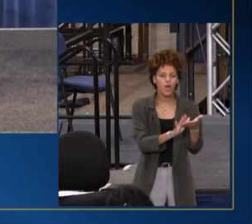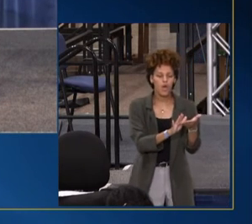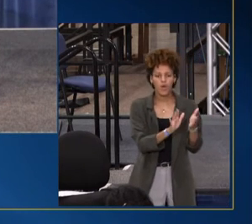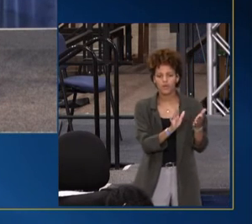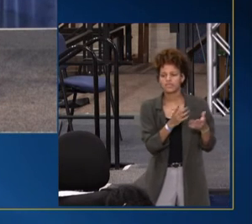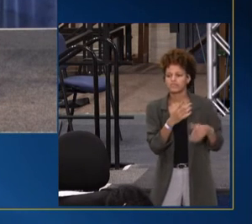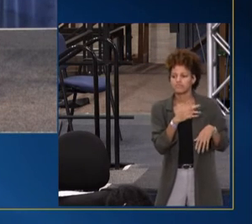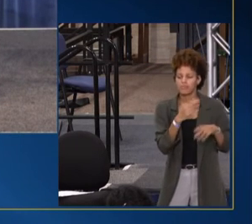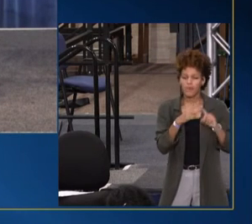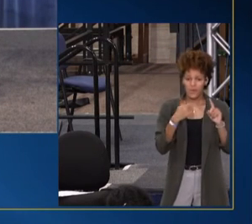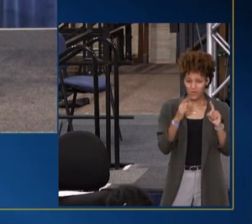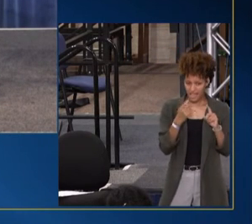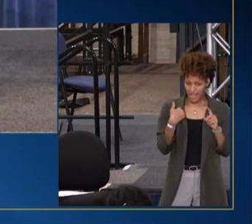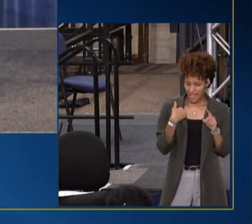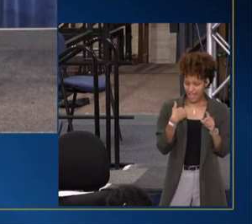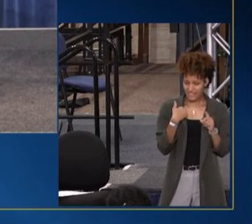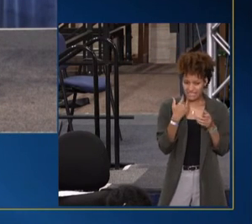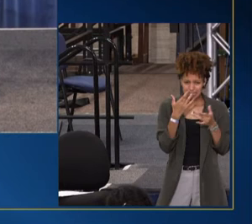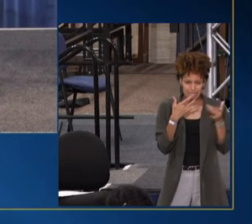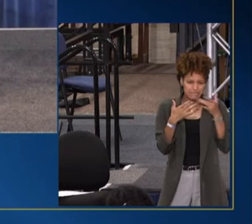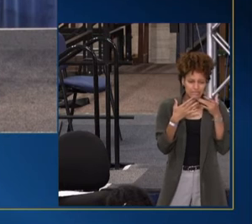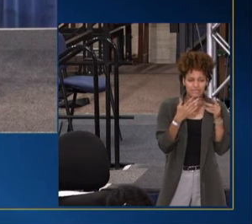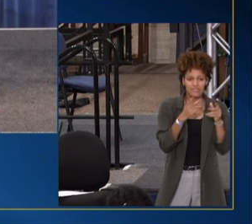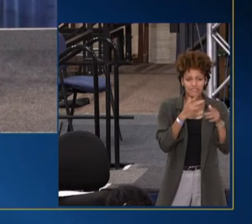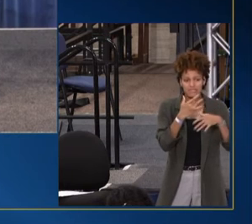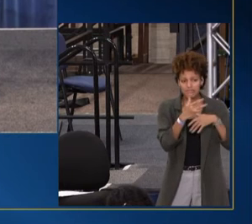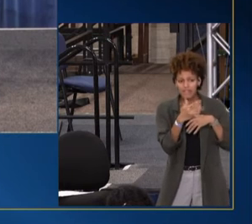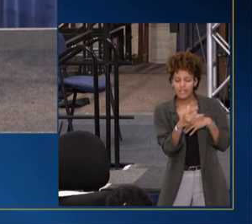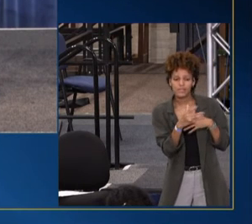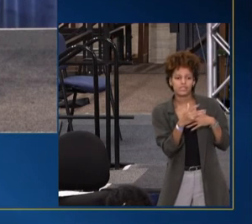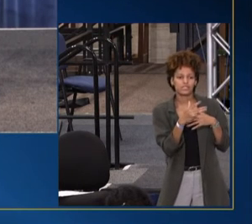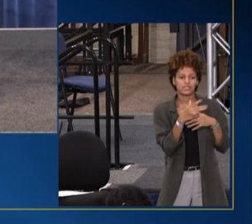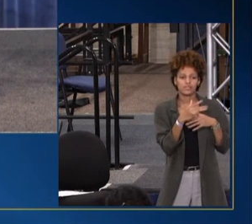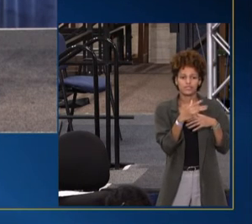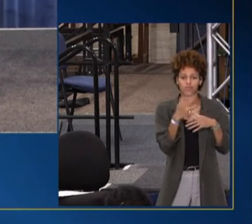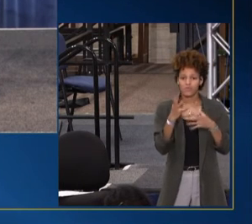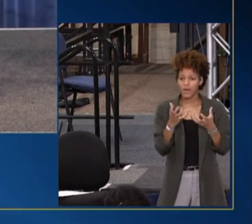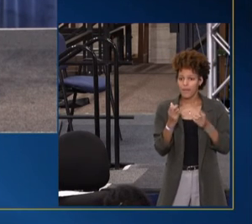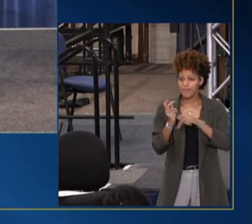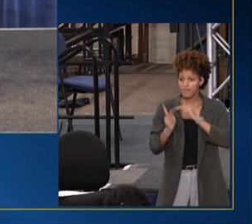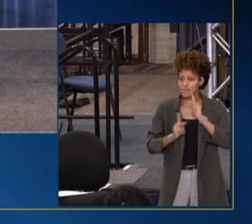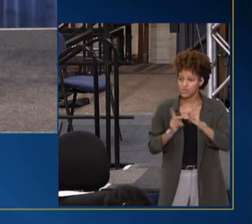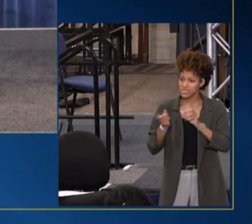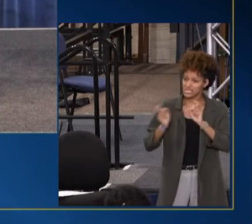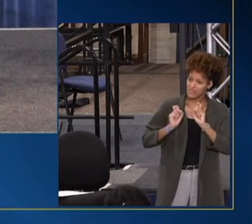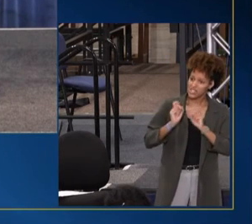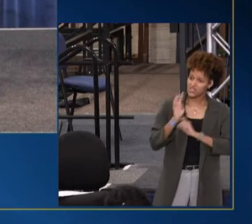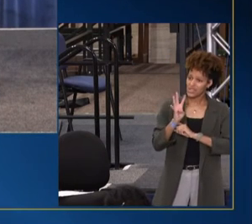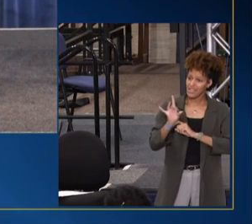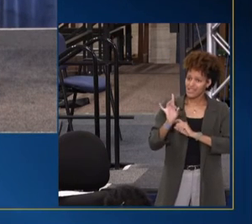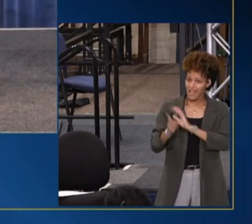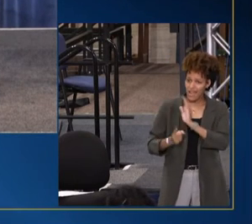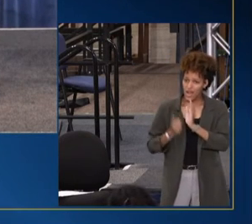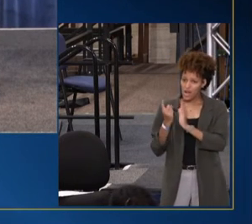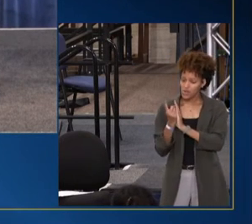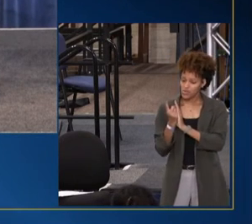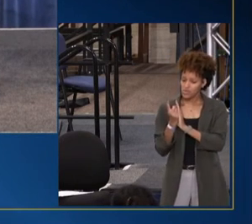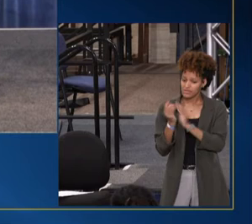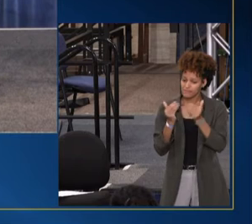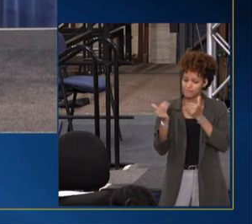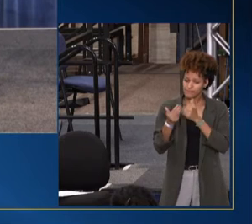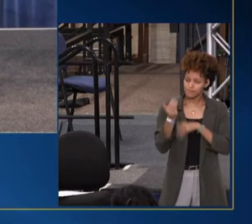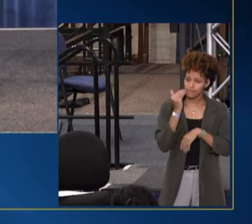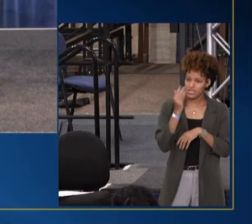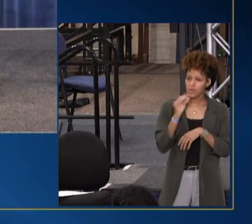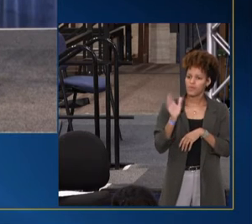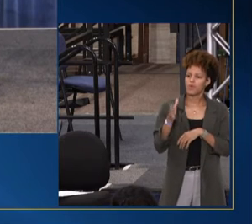have a limited number of spots, you know, we just need people to at least give us 48 hours notice, and then we'll hold these spots